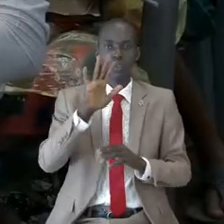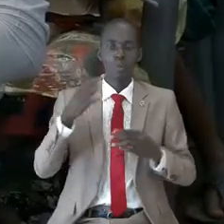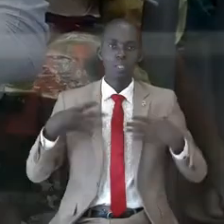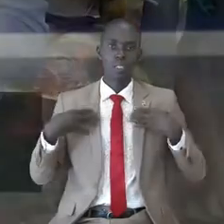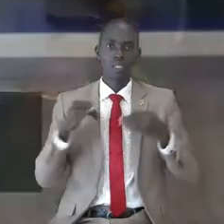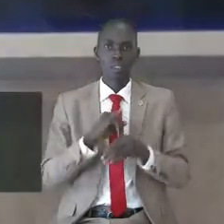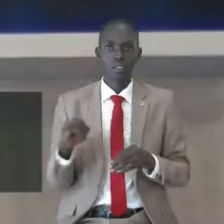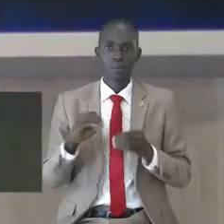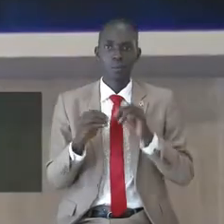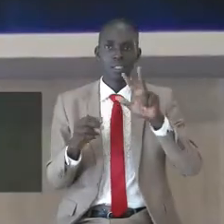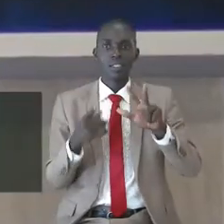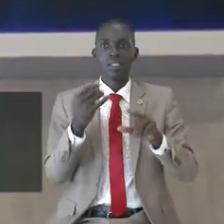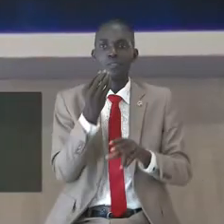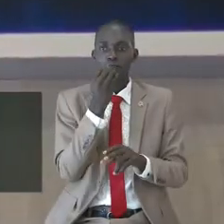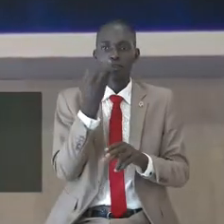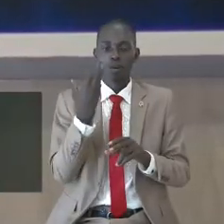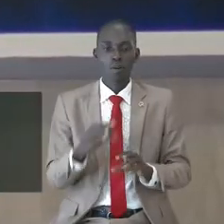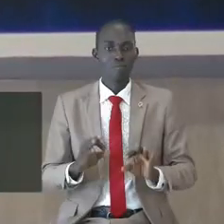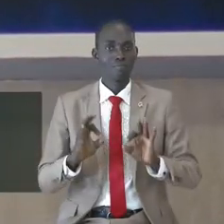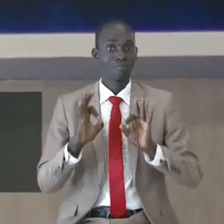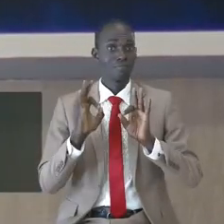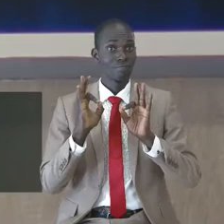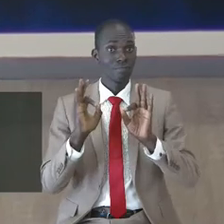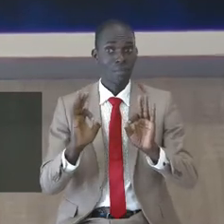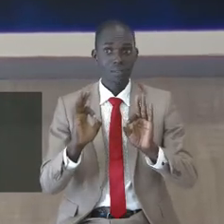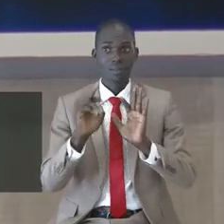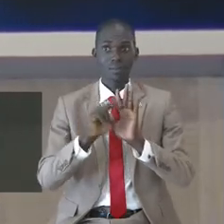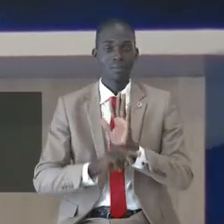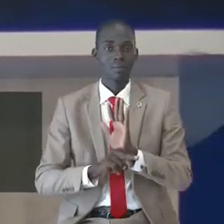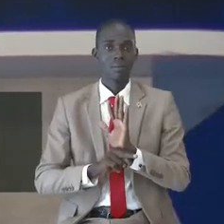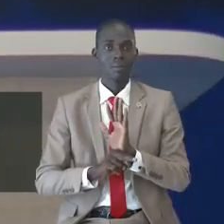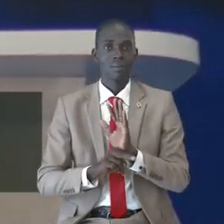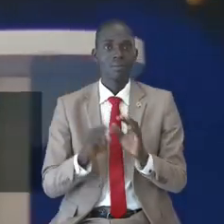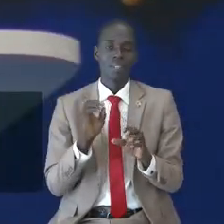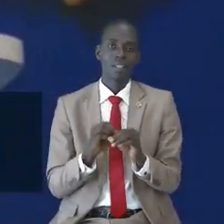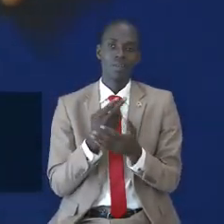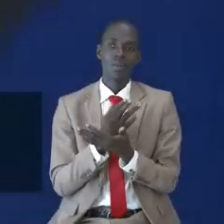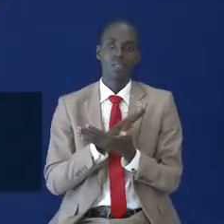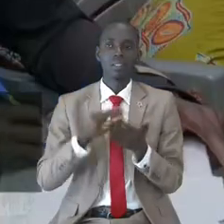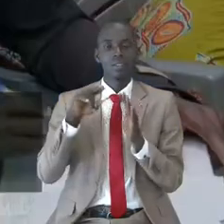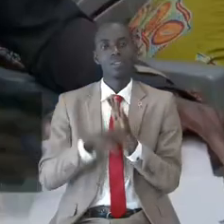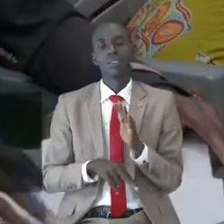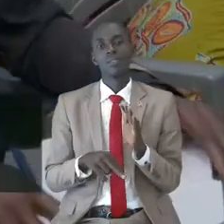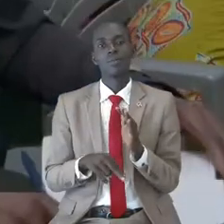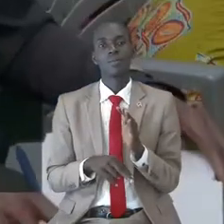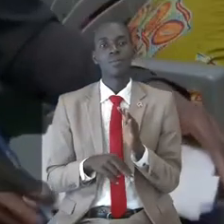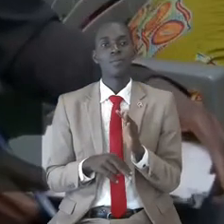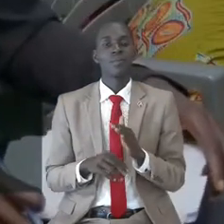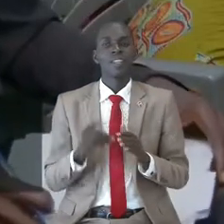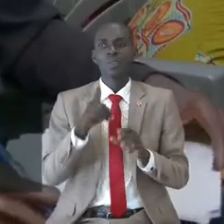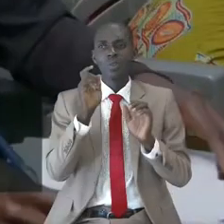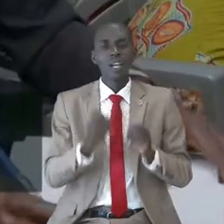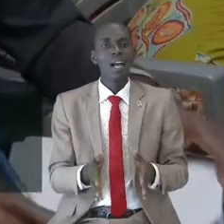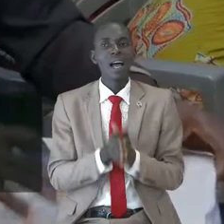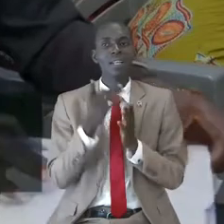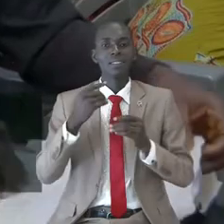food of fitness. Fitness. You know, you can ask any athlete what kind of food they